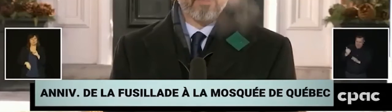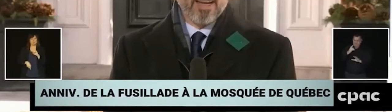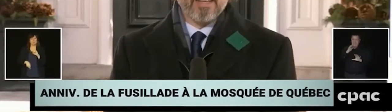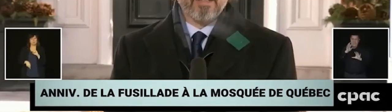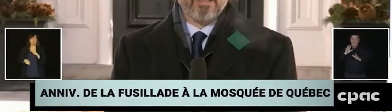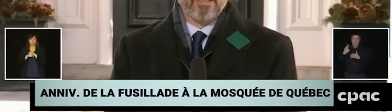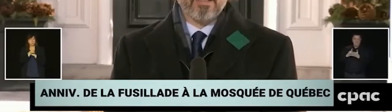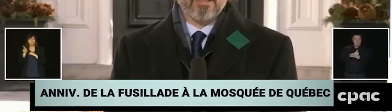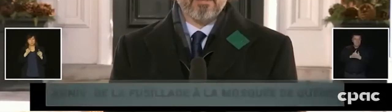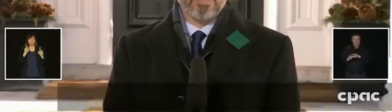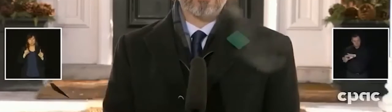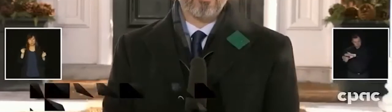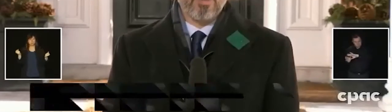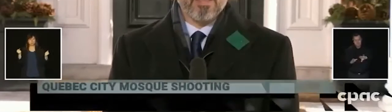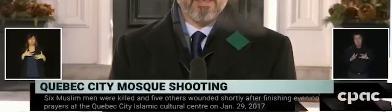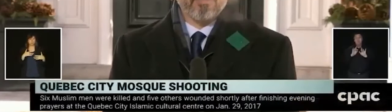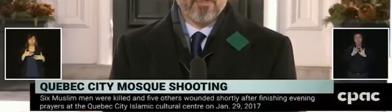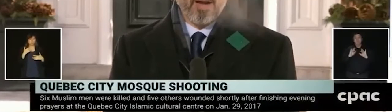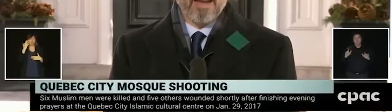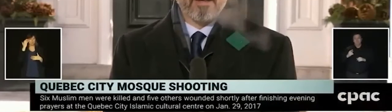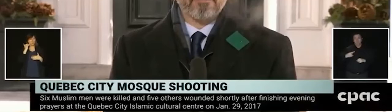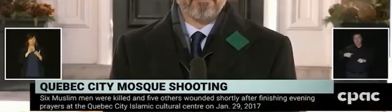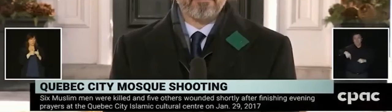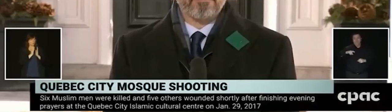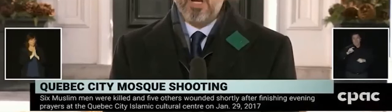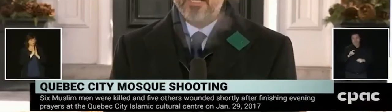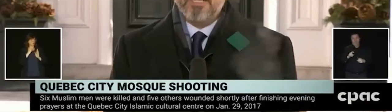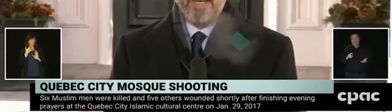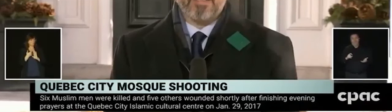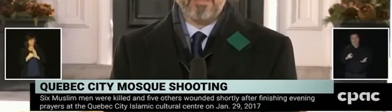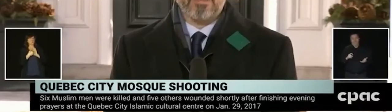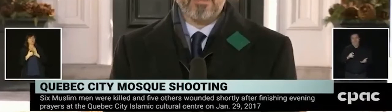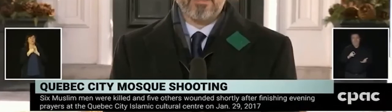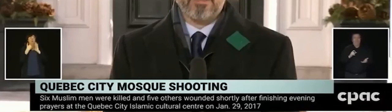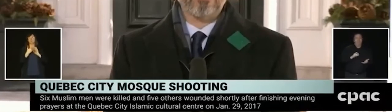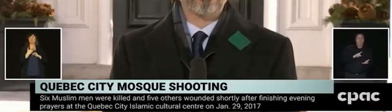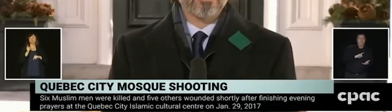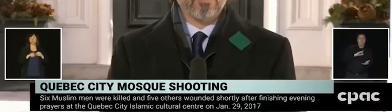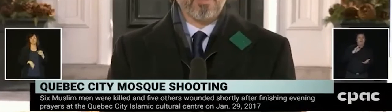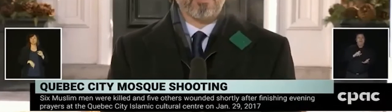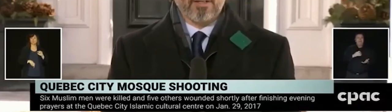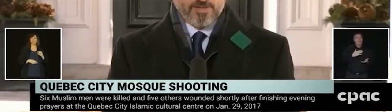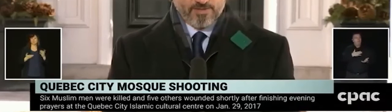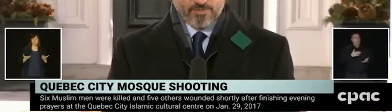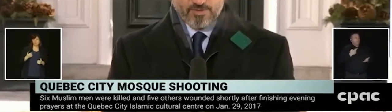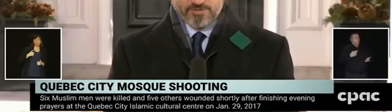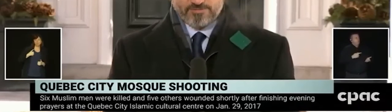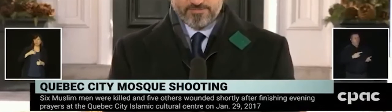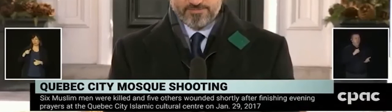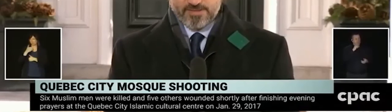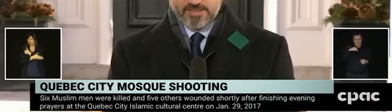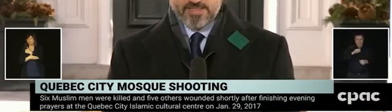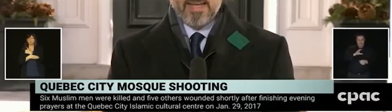be afraid because of the way they pray, not in Canada, and not anywhere around the